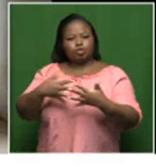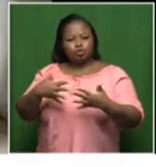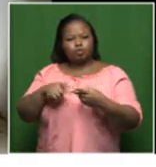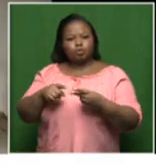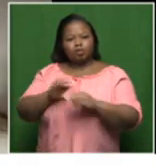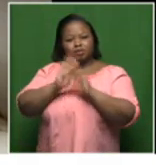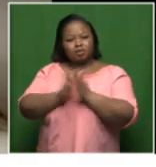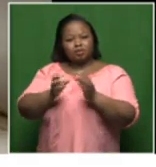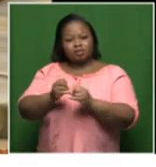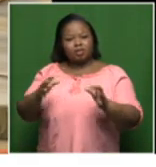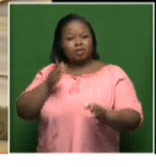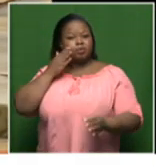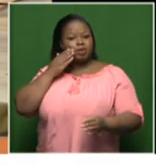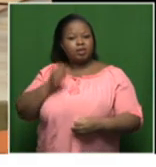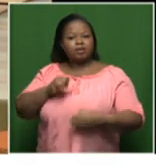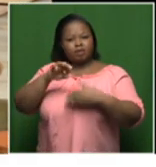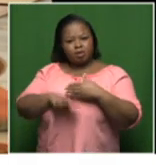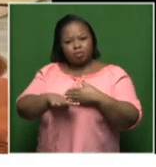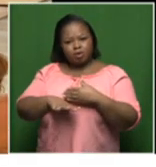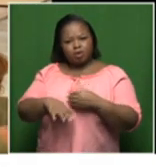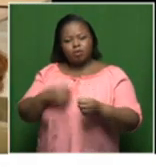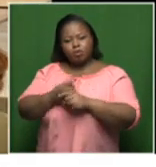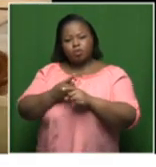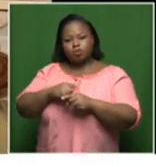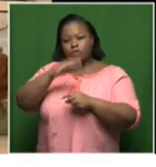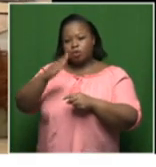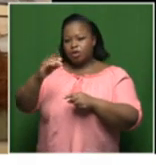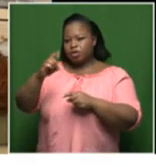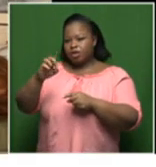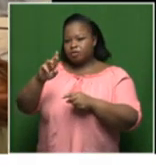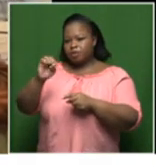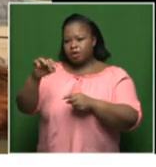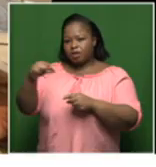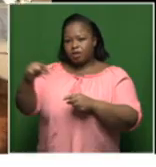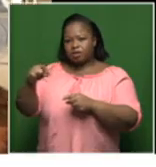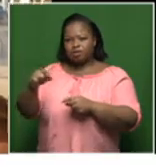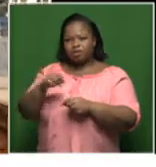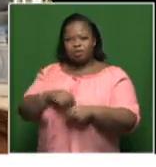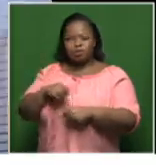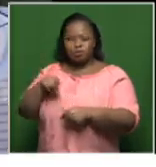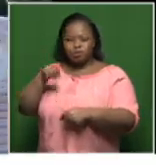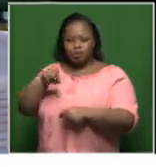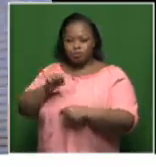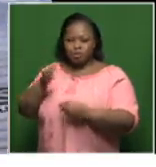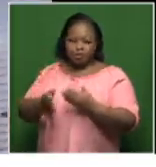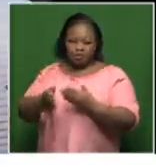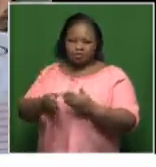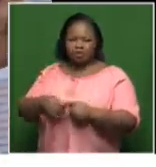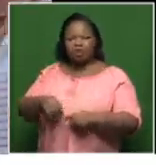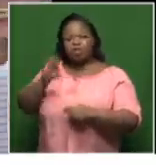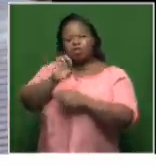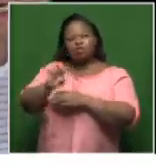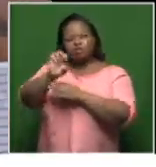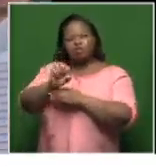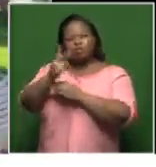started in April. I had Ultra Trail Drakensberg, which was supposed to be this weekend, and then I was heading to Europe for 2.5